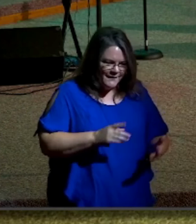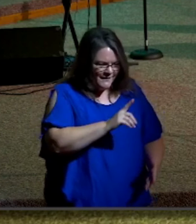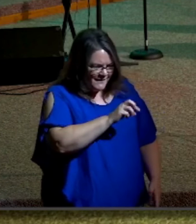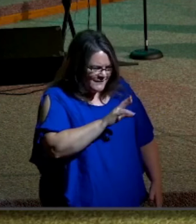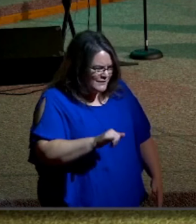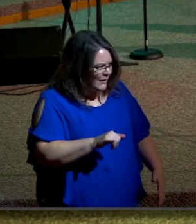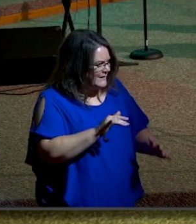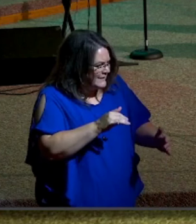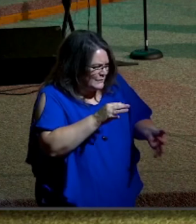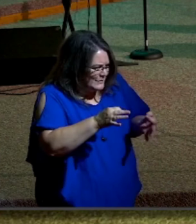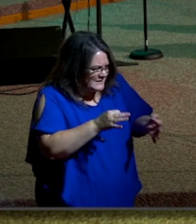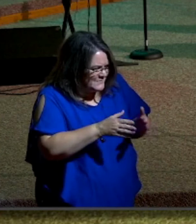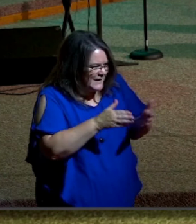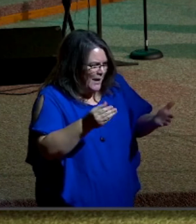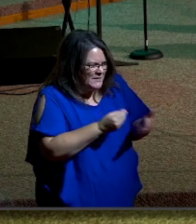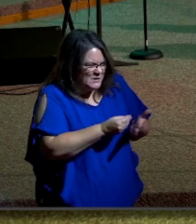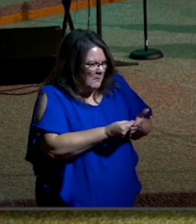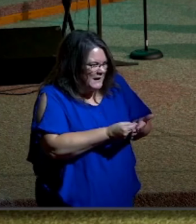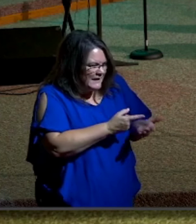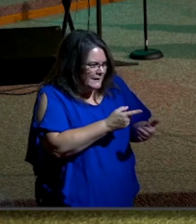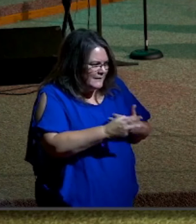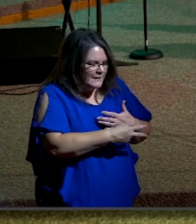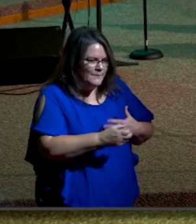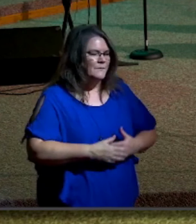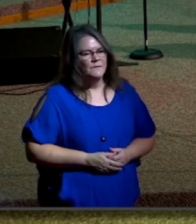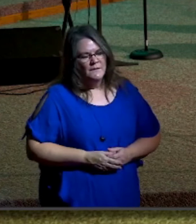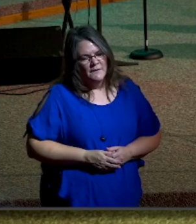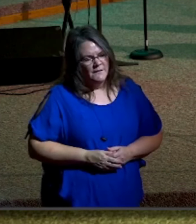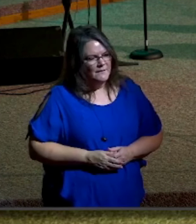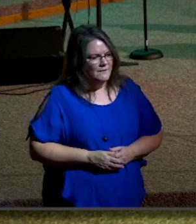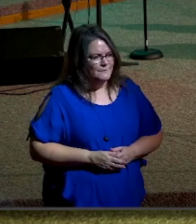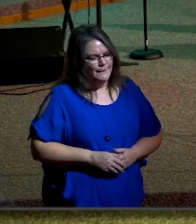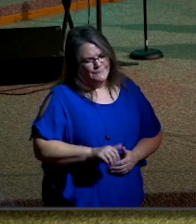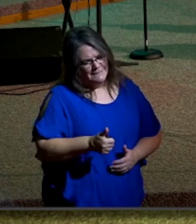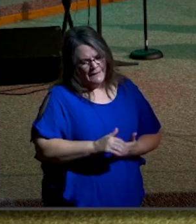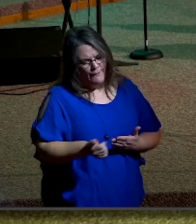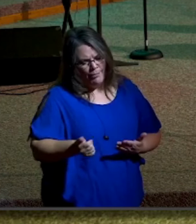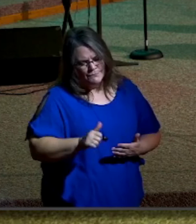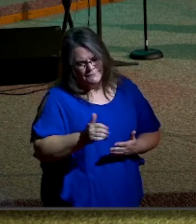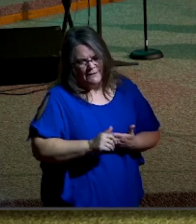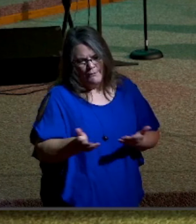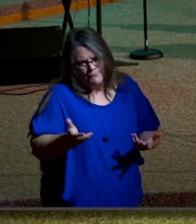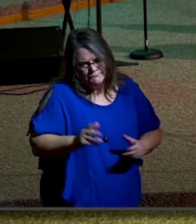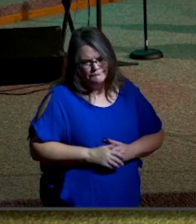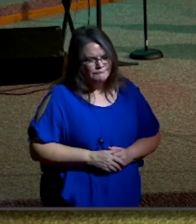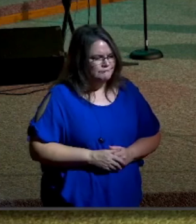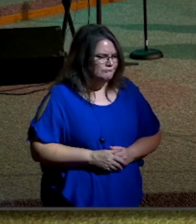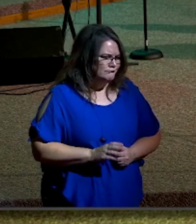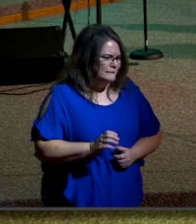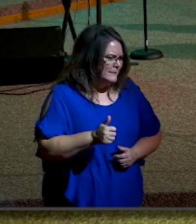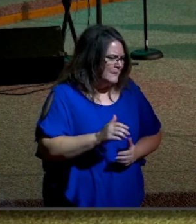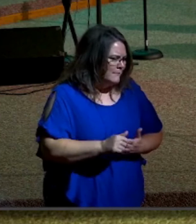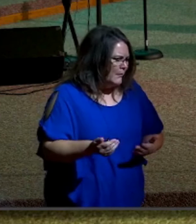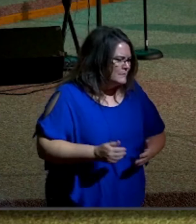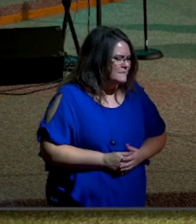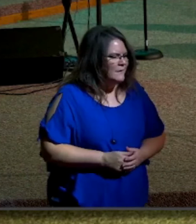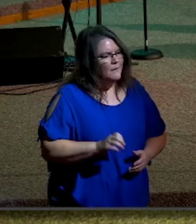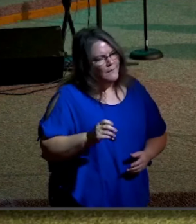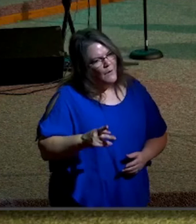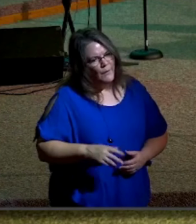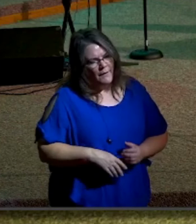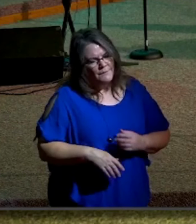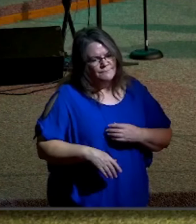it's a different currency. And she's like, 10 bucks. You know, $10. And I was like, okay, well,